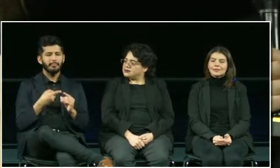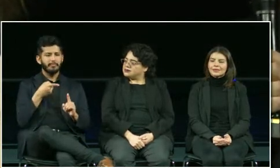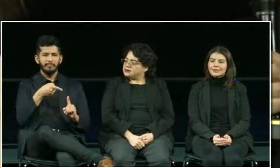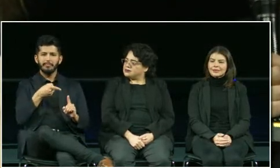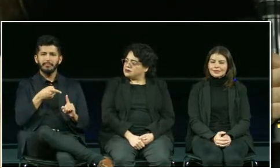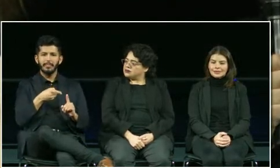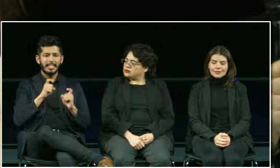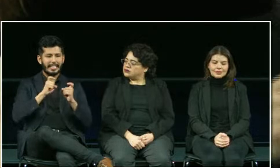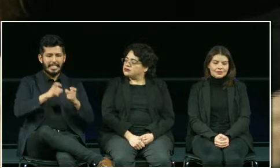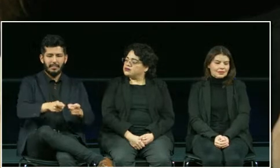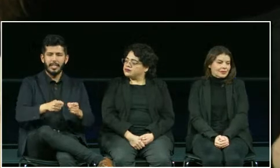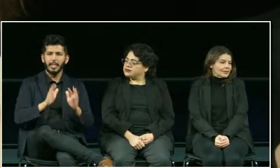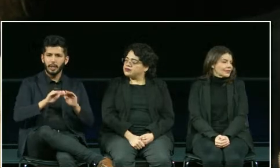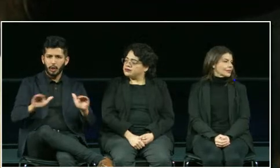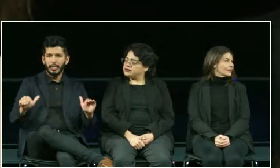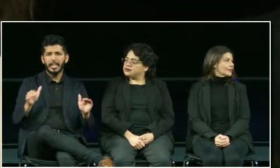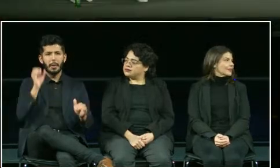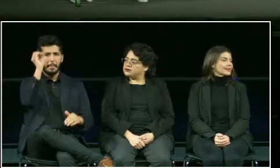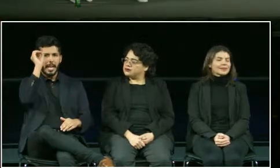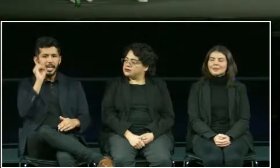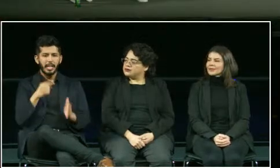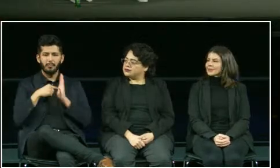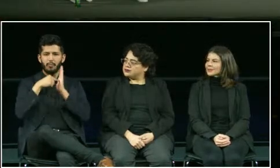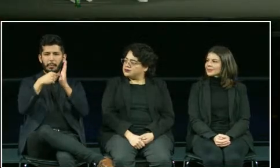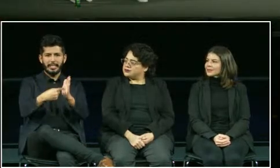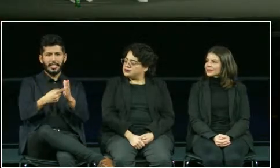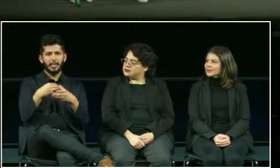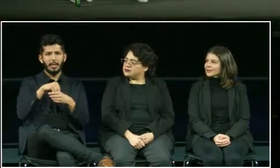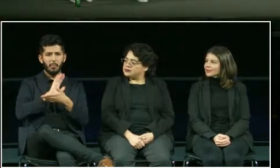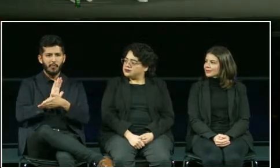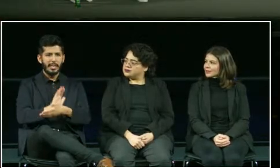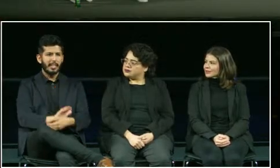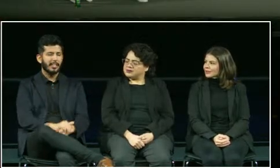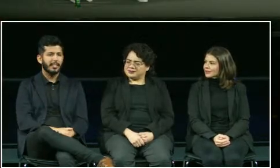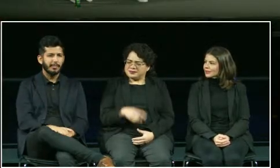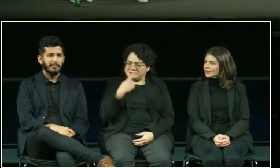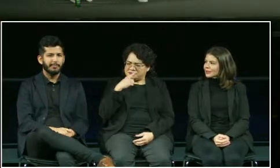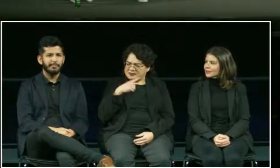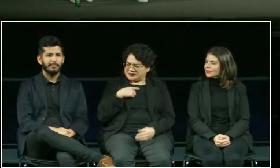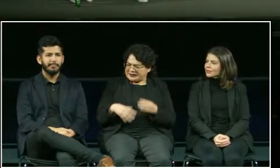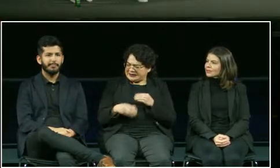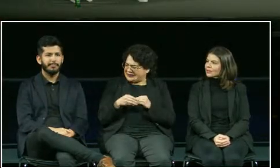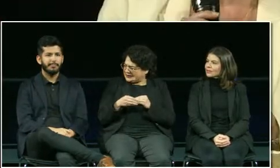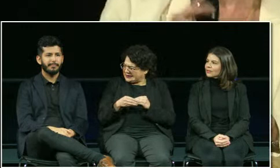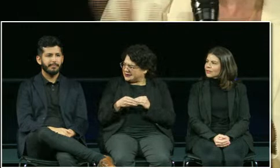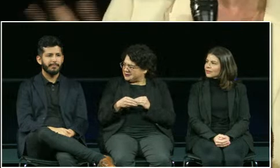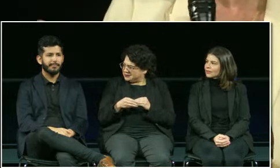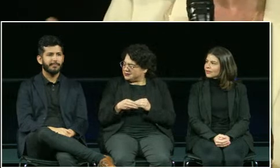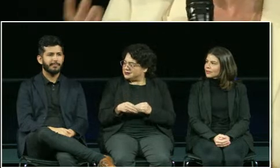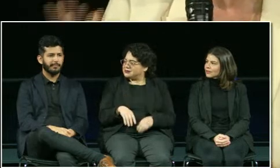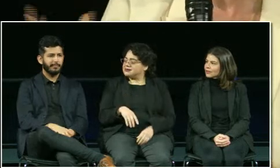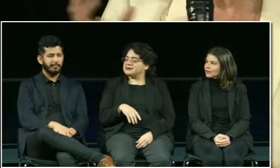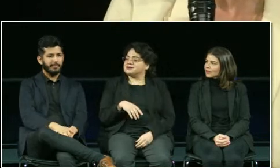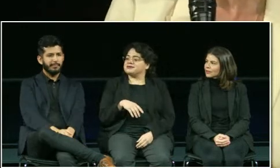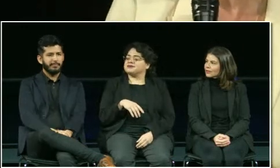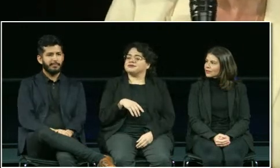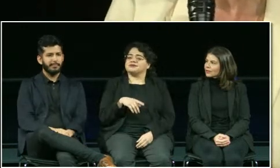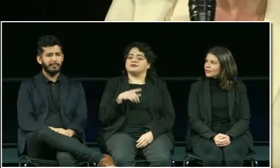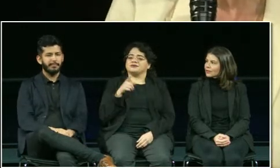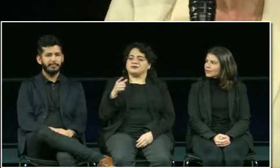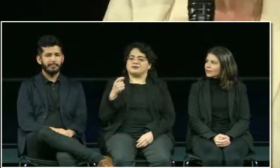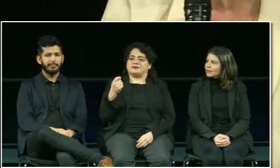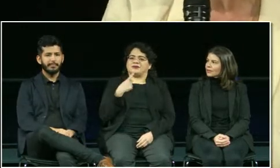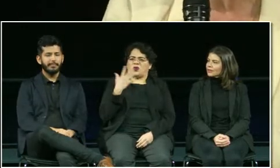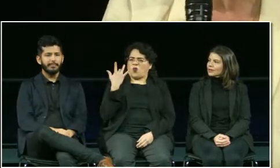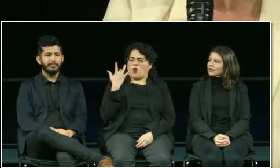give the children a voice. Thank you for that. Yes, please. I think you also asked why we would